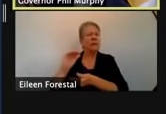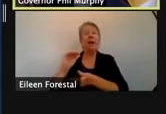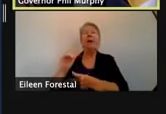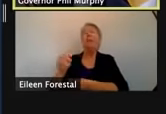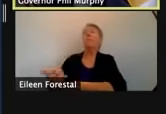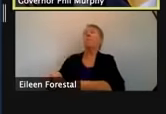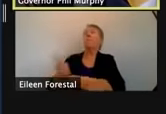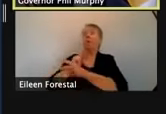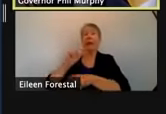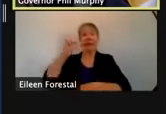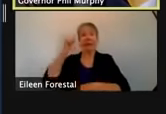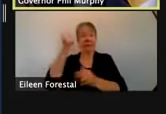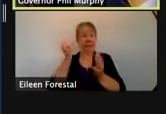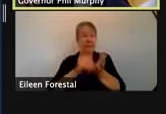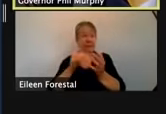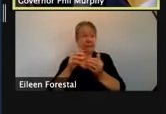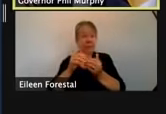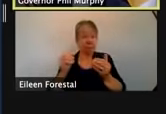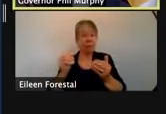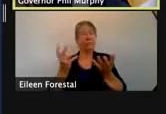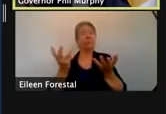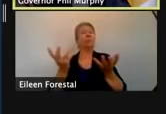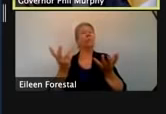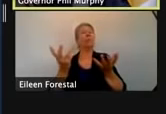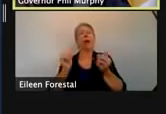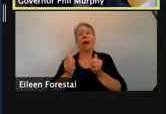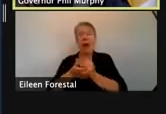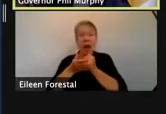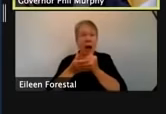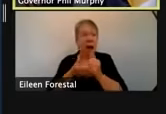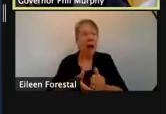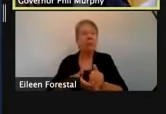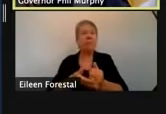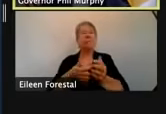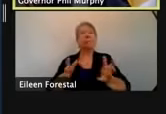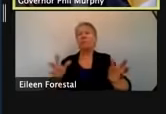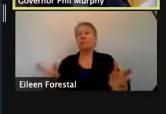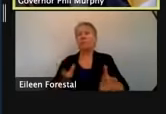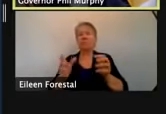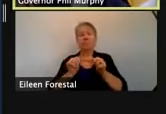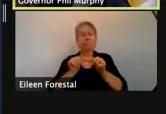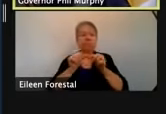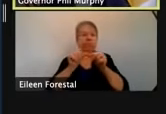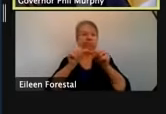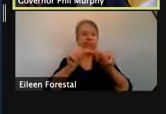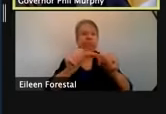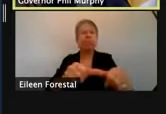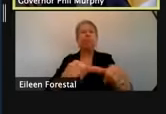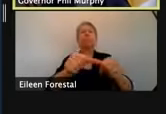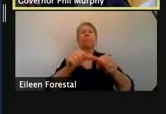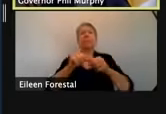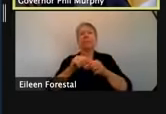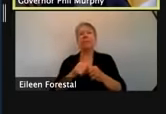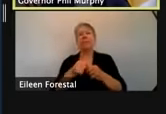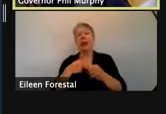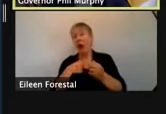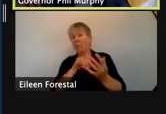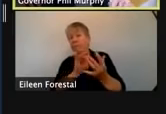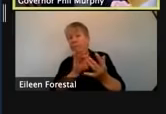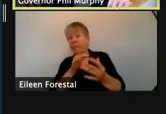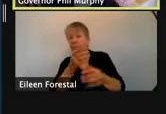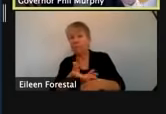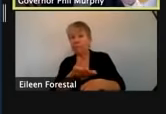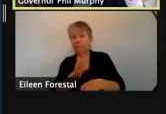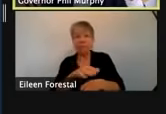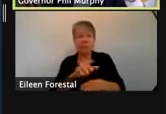and other expenses. I had the opportunity to check in with Lucas late last week in a driving rainstorm. He was in